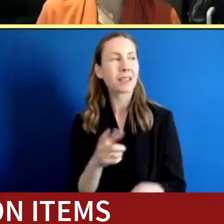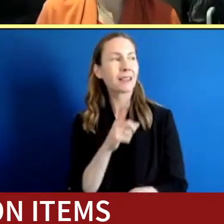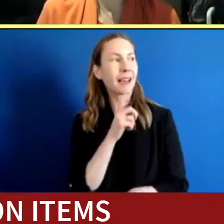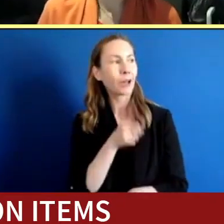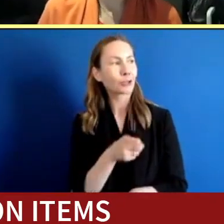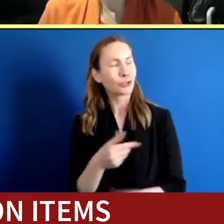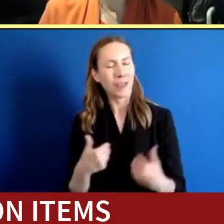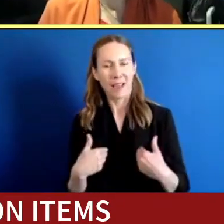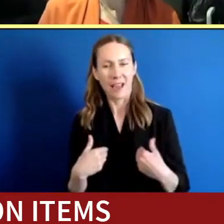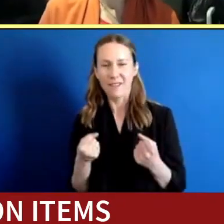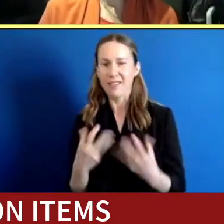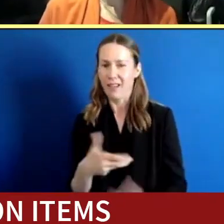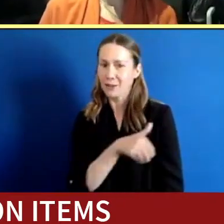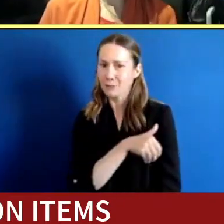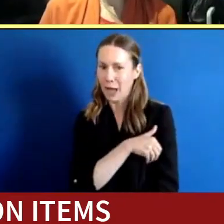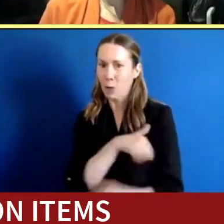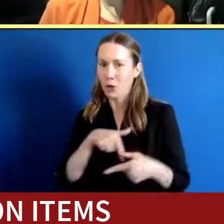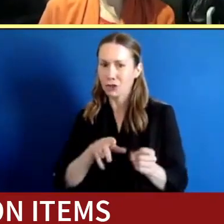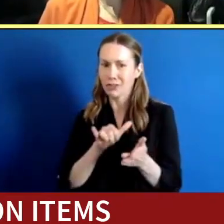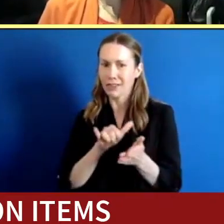a lot of power in it.